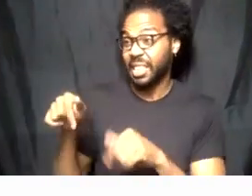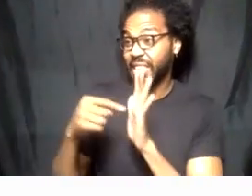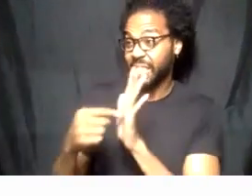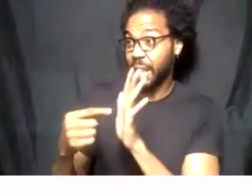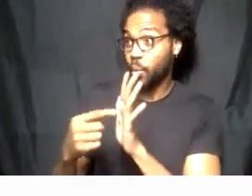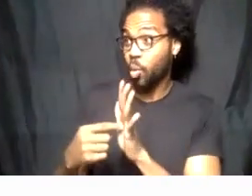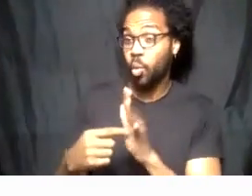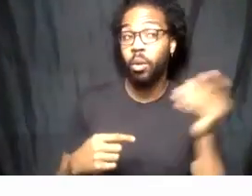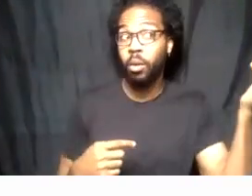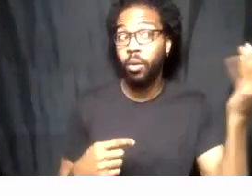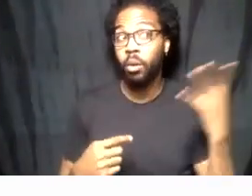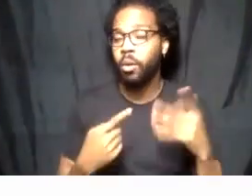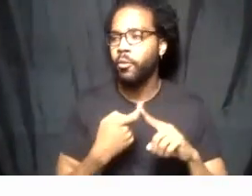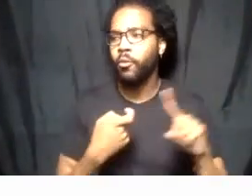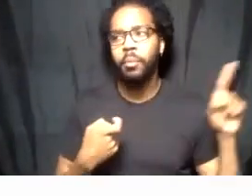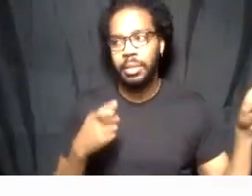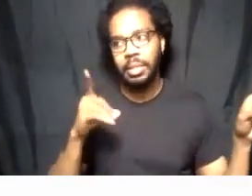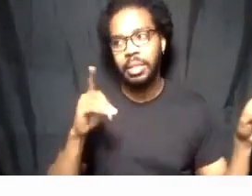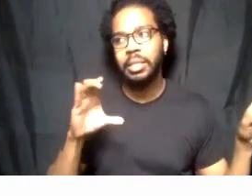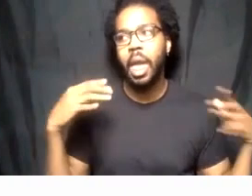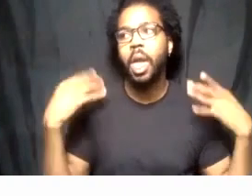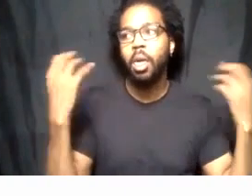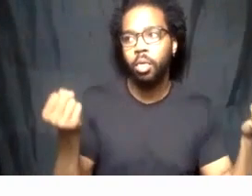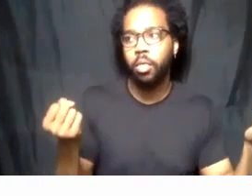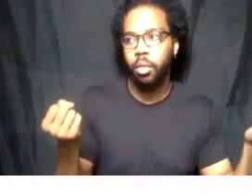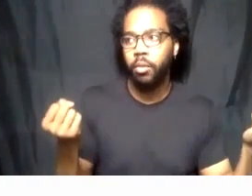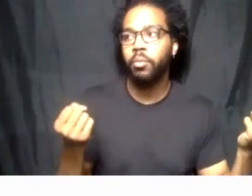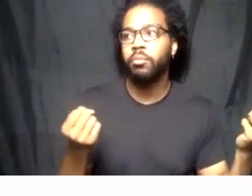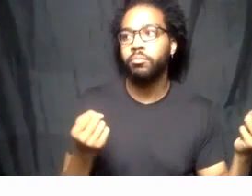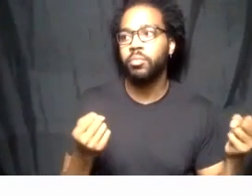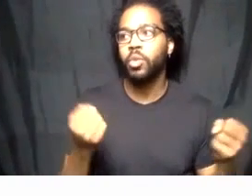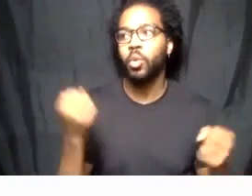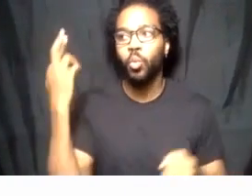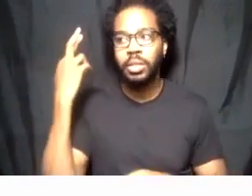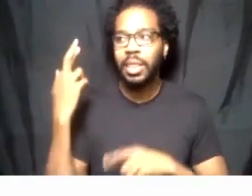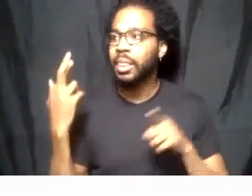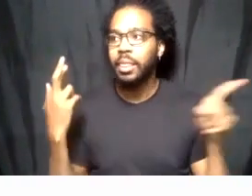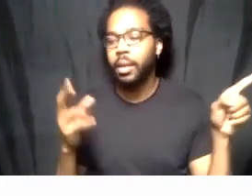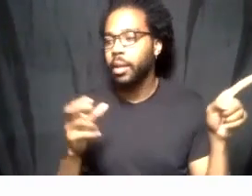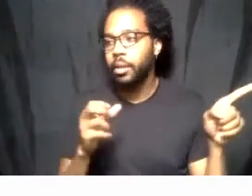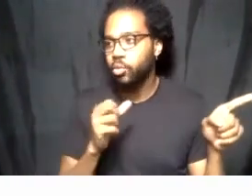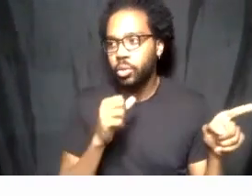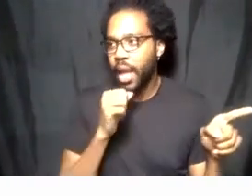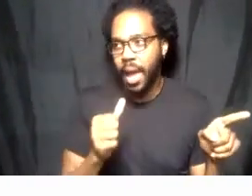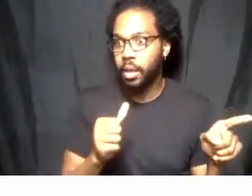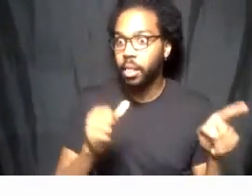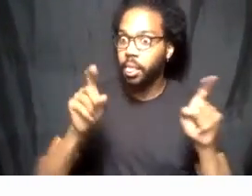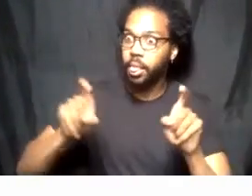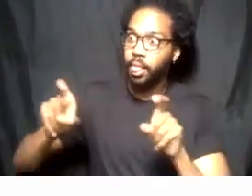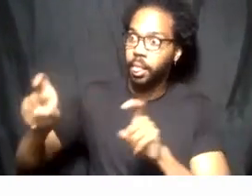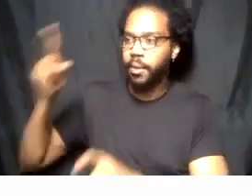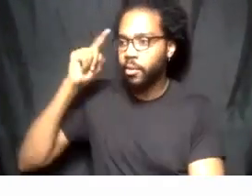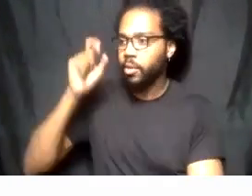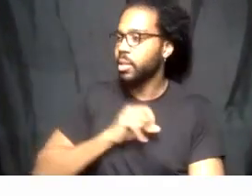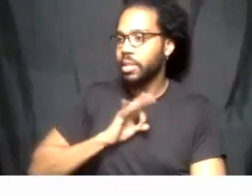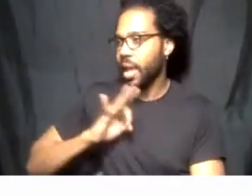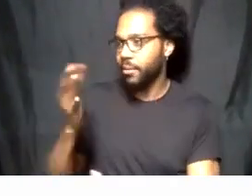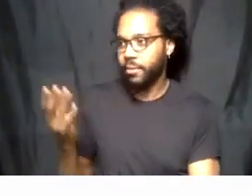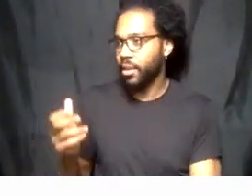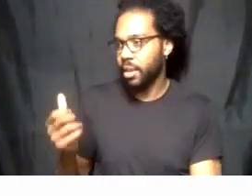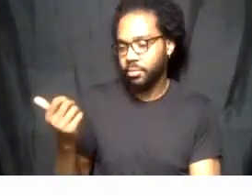the EPI staff at DC Health, one of the reasons that they're not using this mechanism in an attempt to